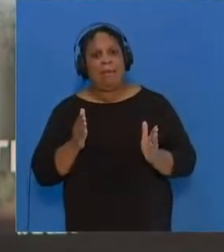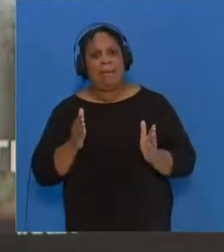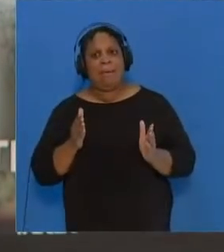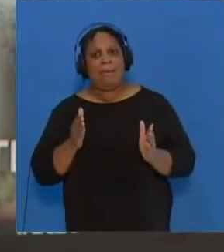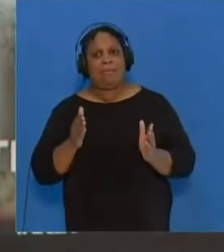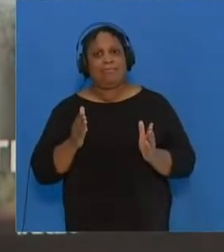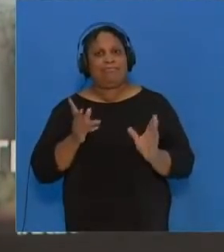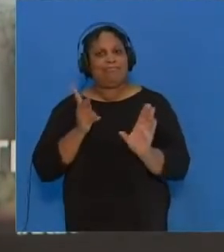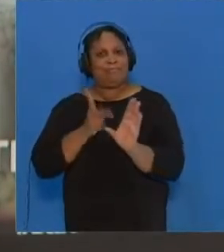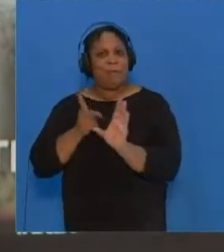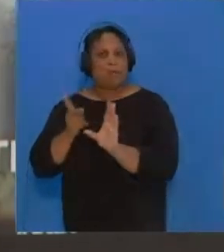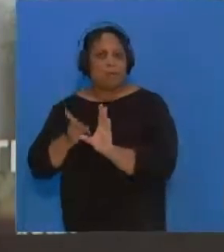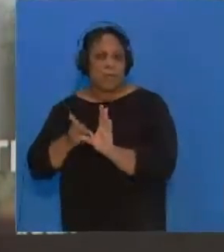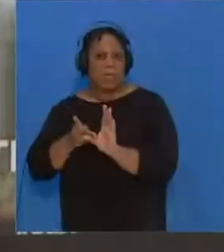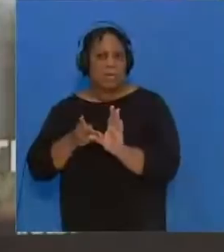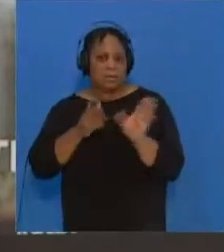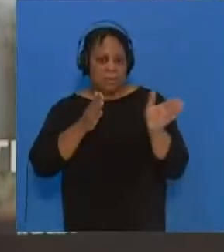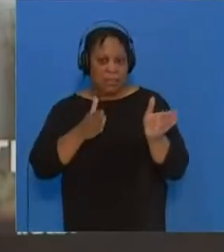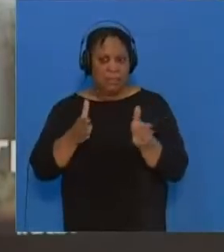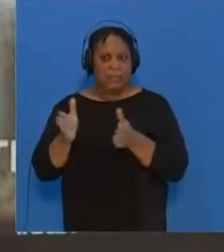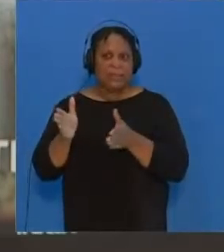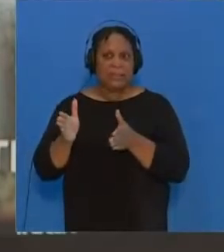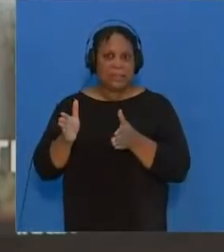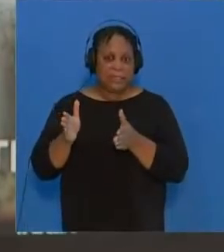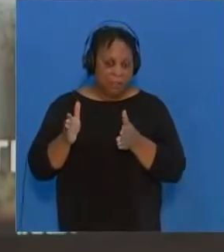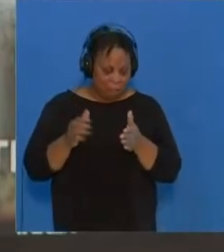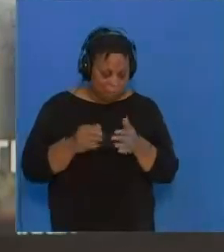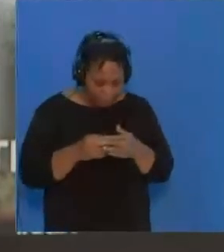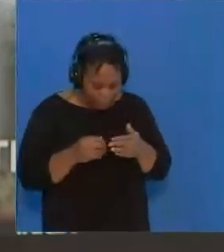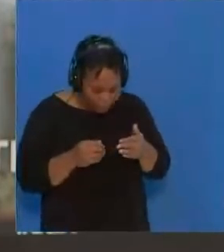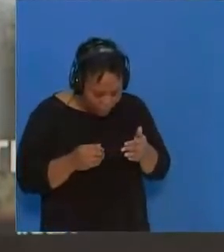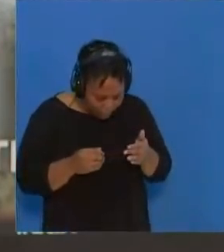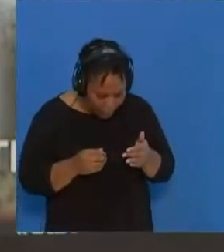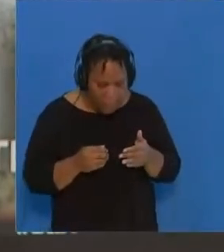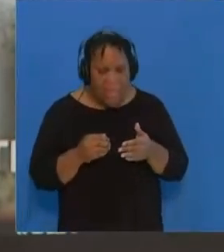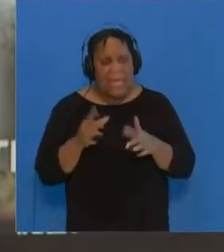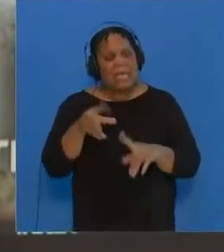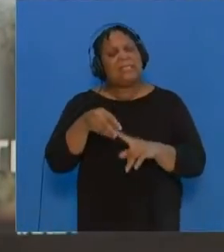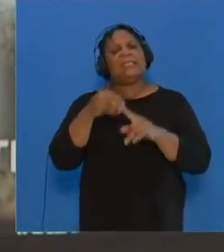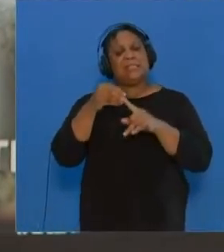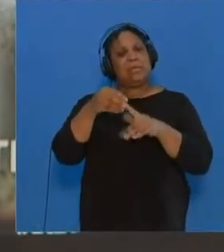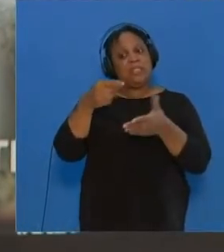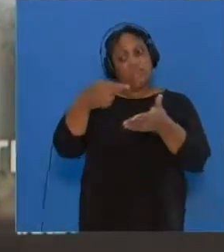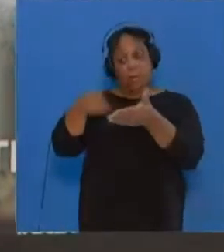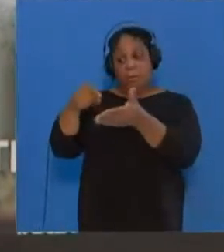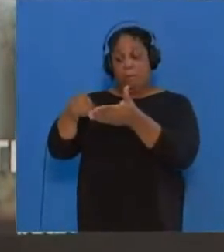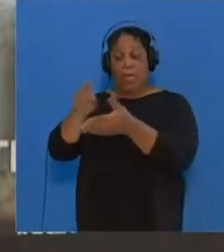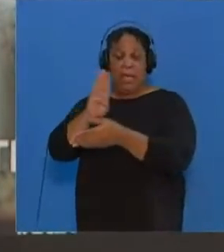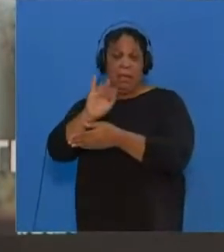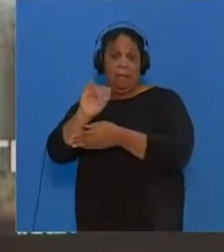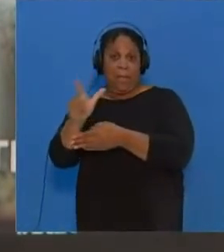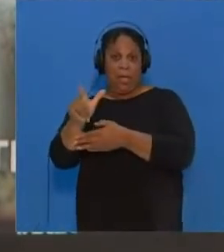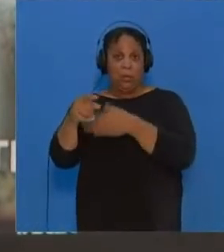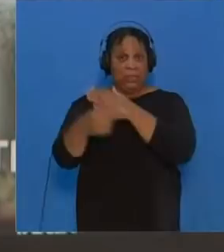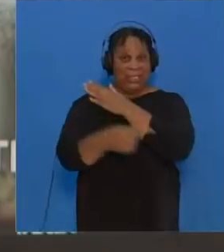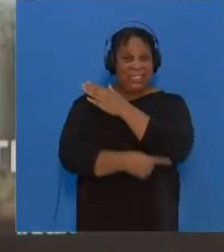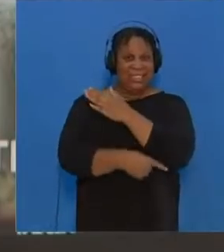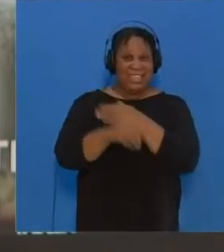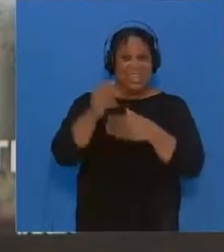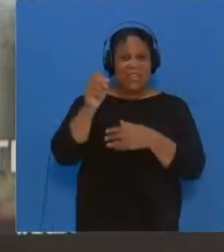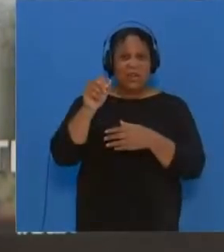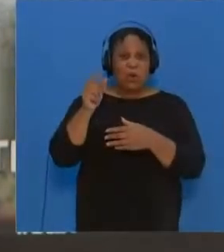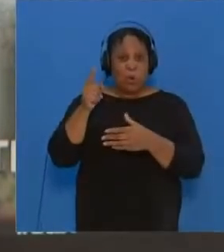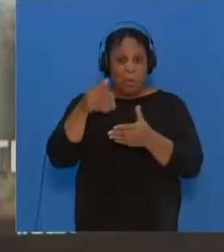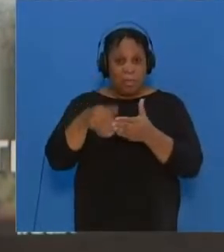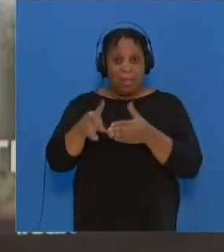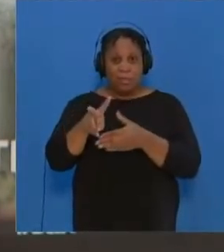to partake in this scheme? Would, especially for them to pay off debt, pay off bills, getting $12,000, would they